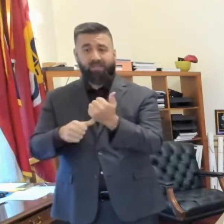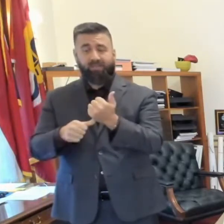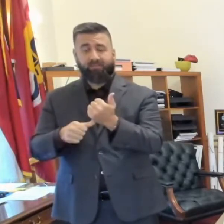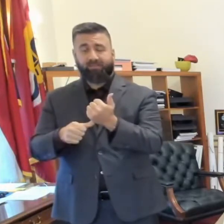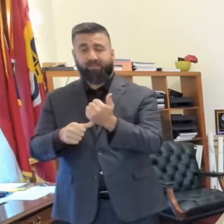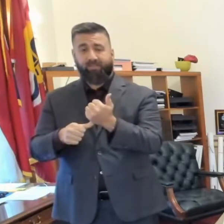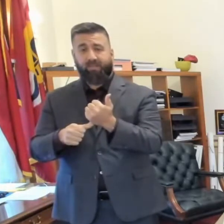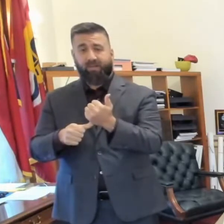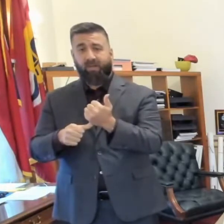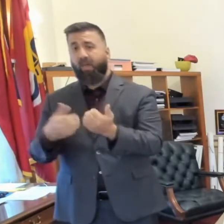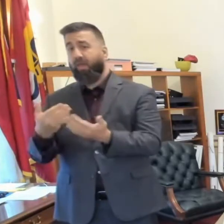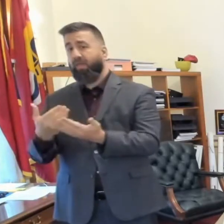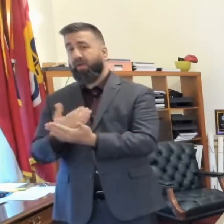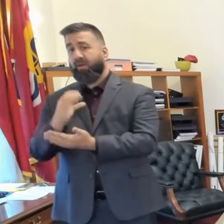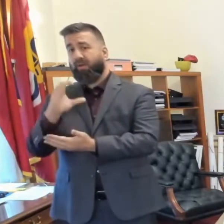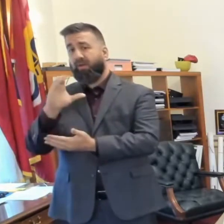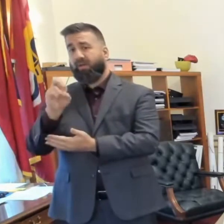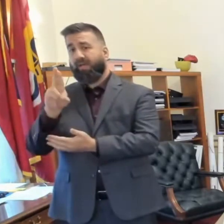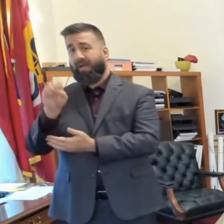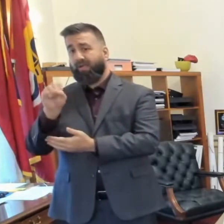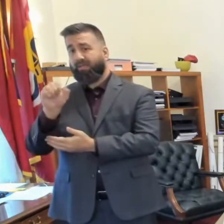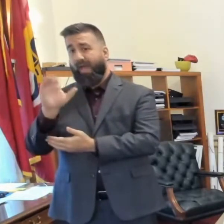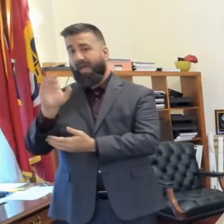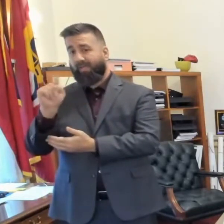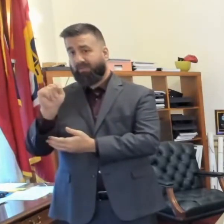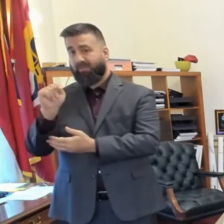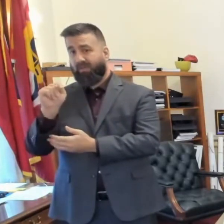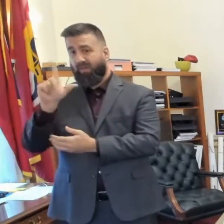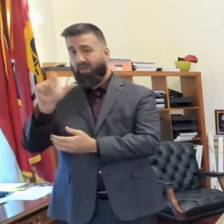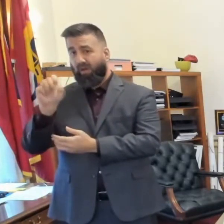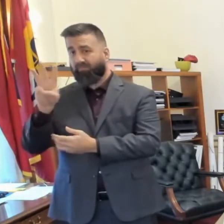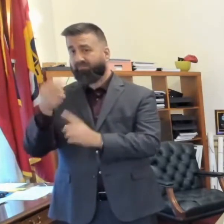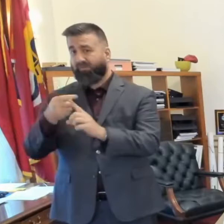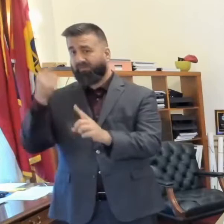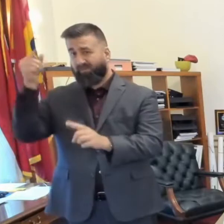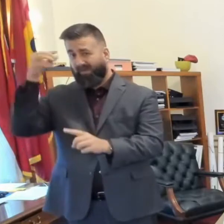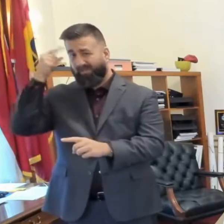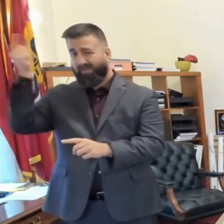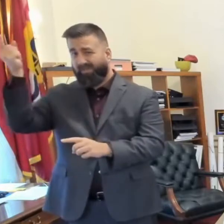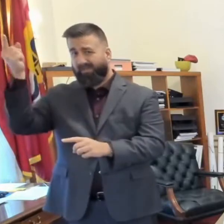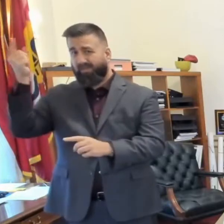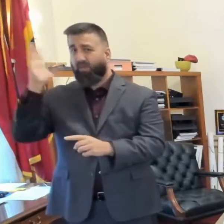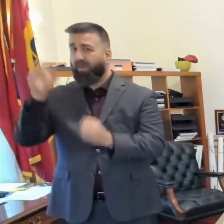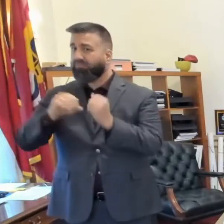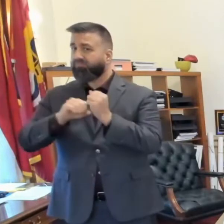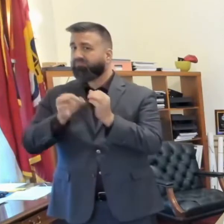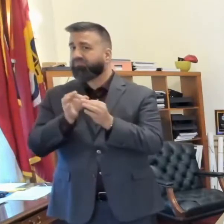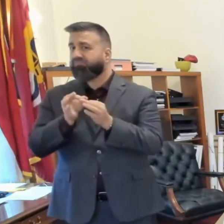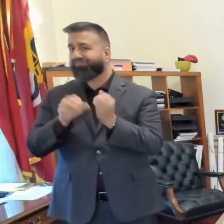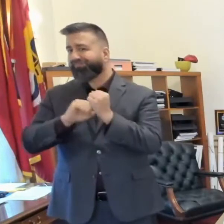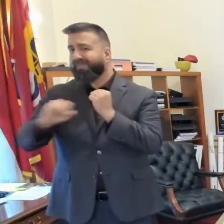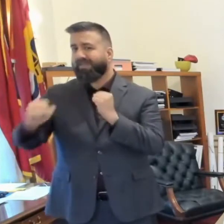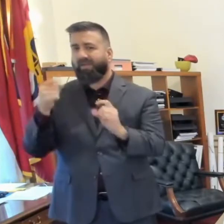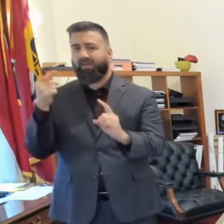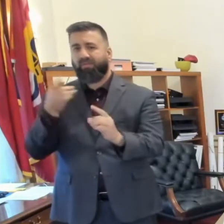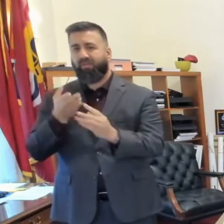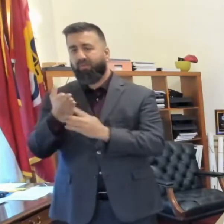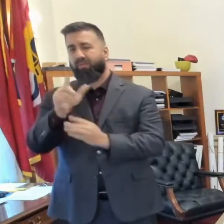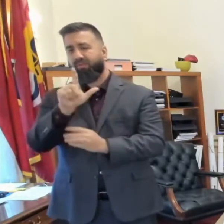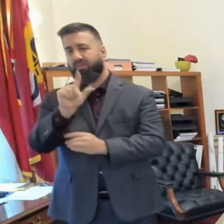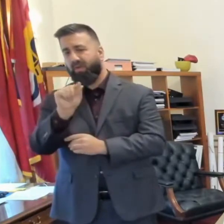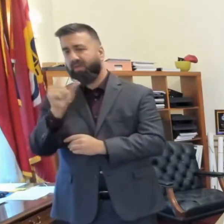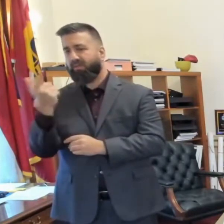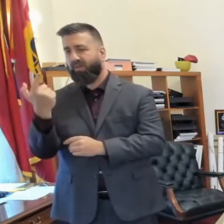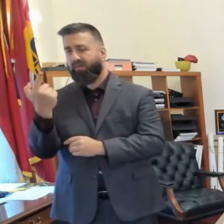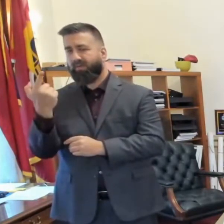allowed that to go on into 2021. We're happy about that. We were assured, as much